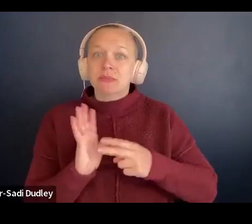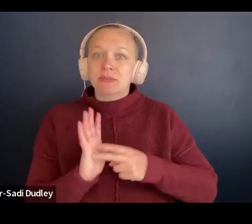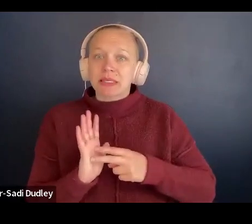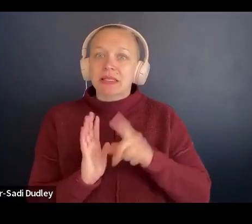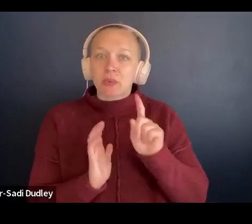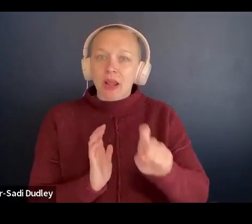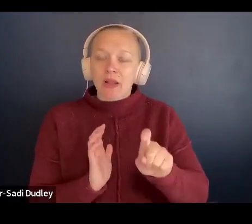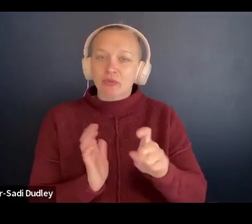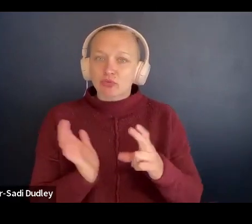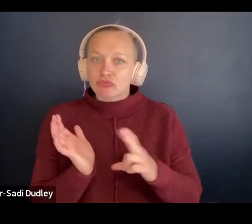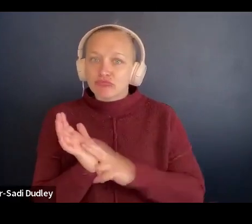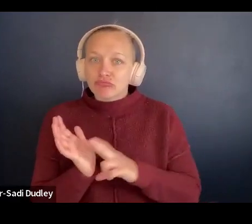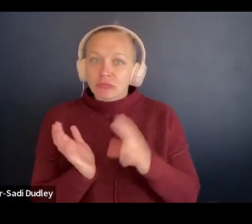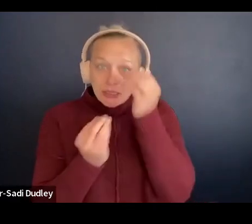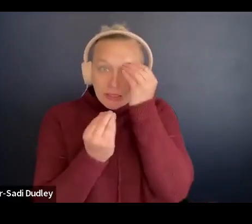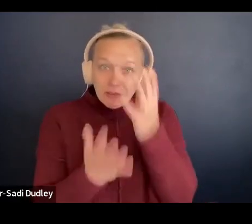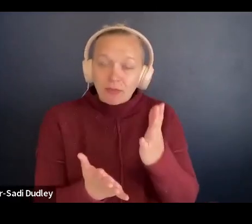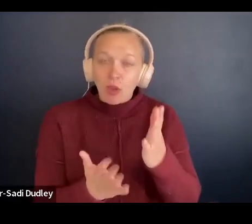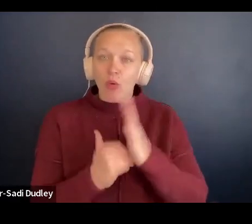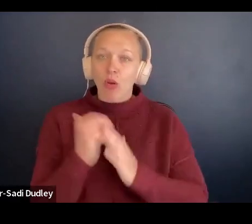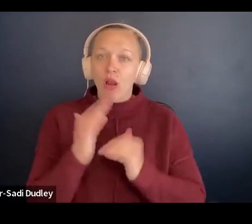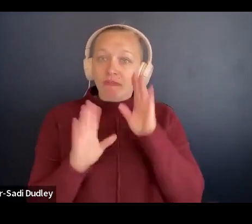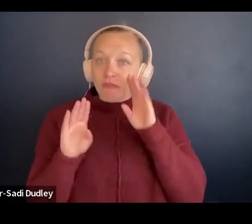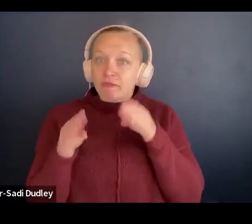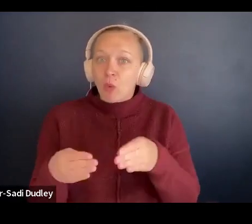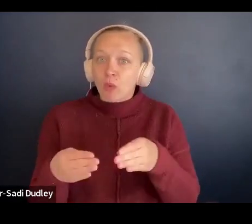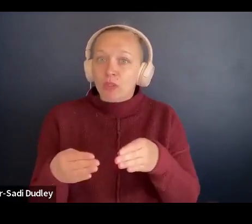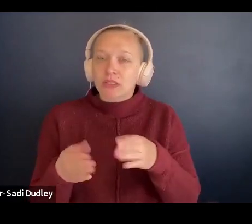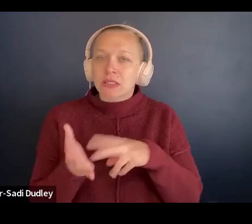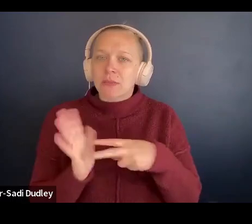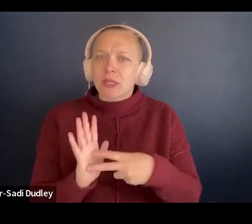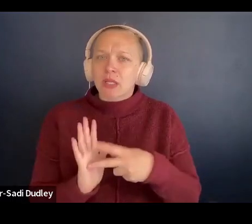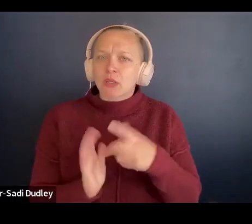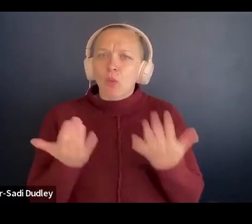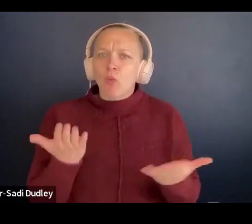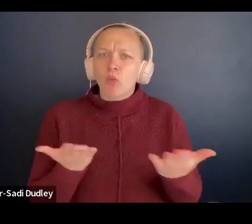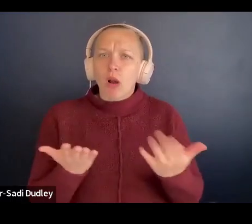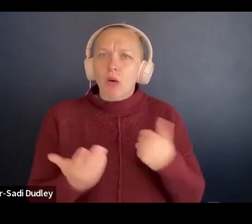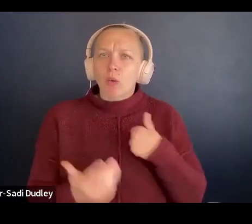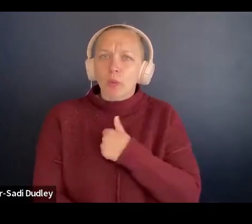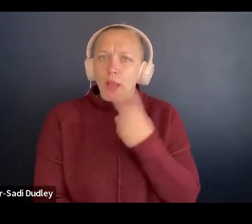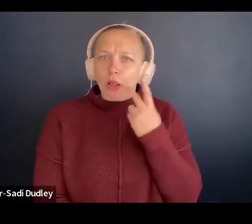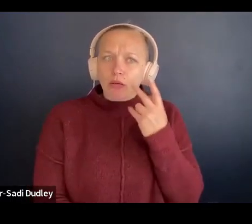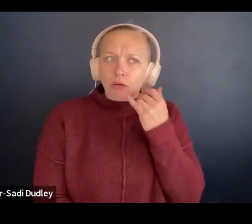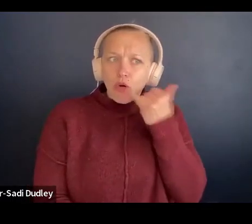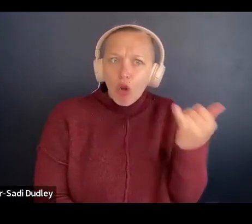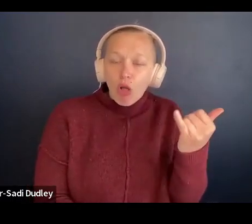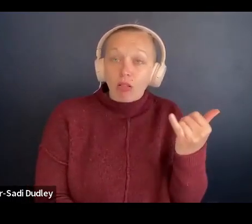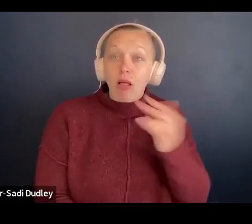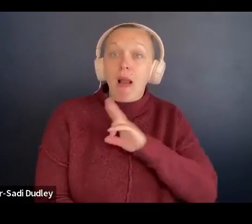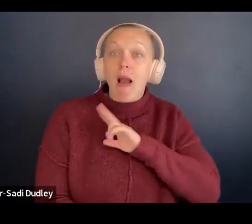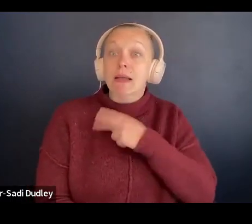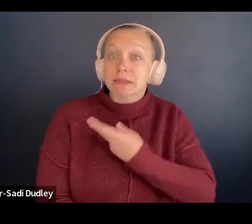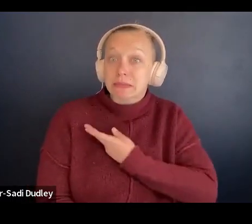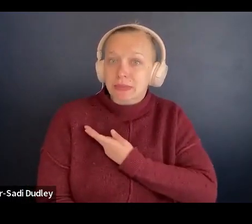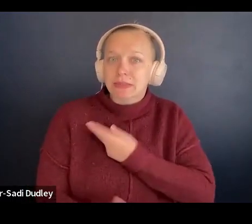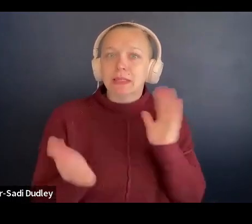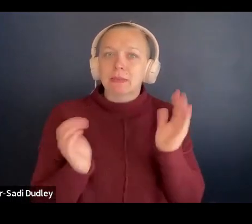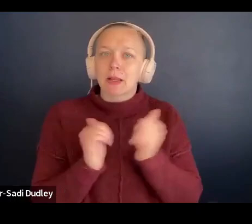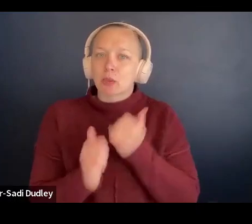to call hospice versus calling 911 and what a DNR and comfort-focused care